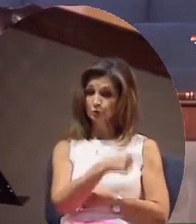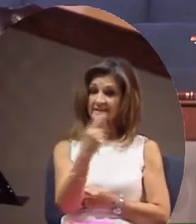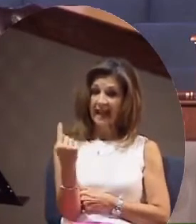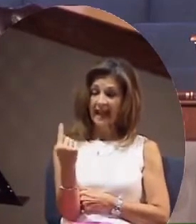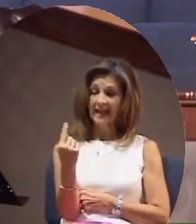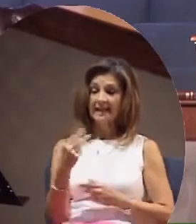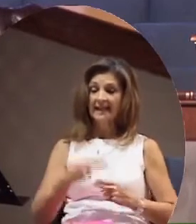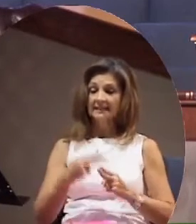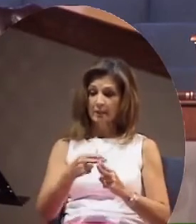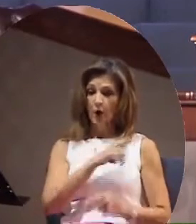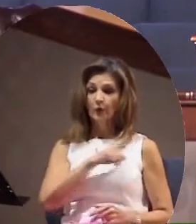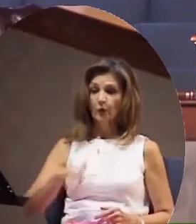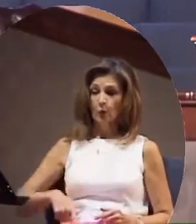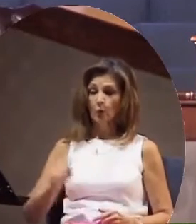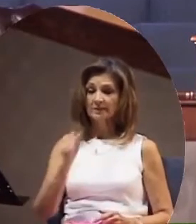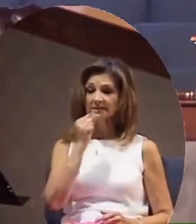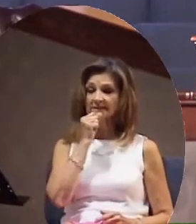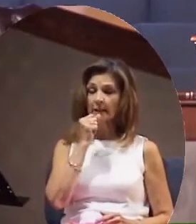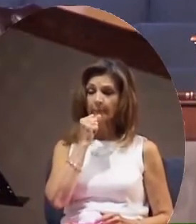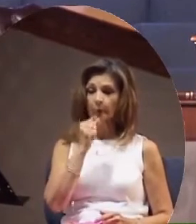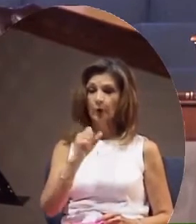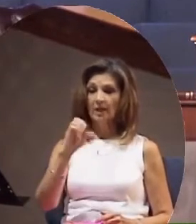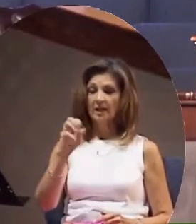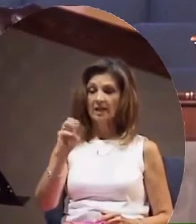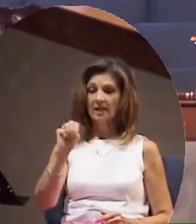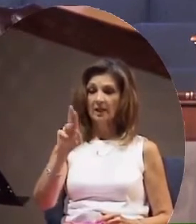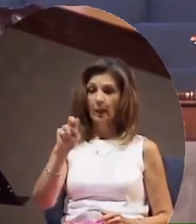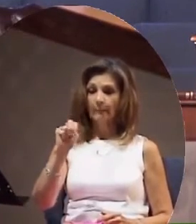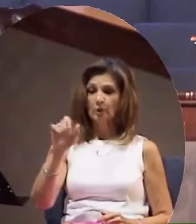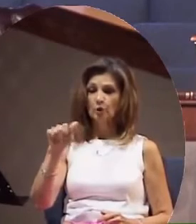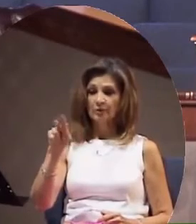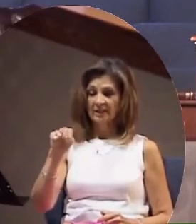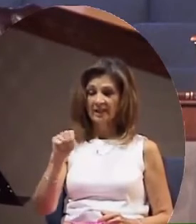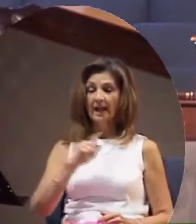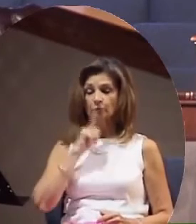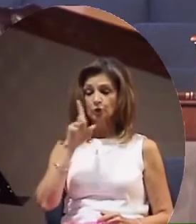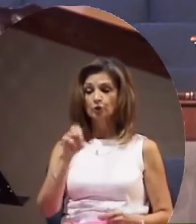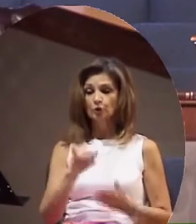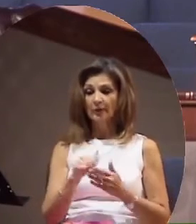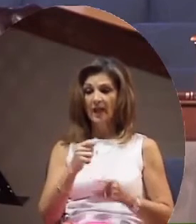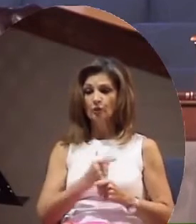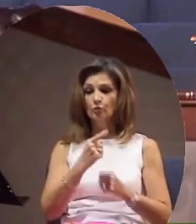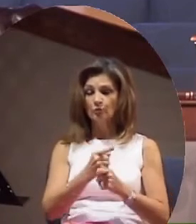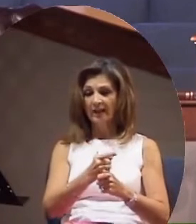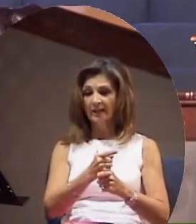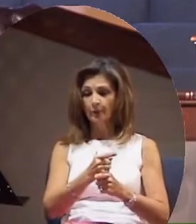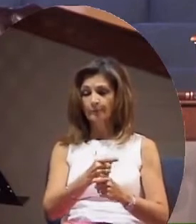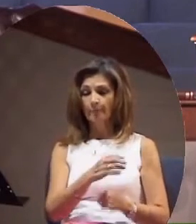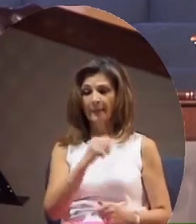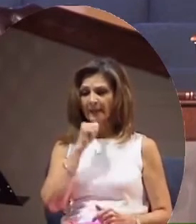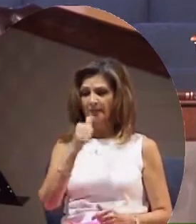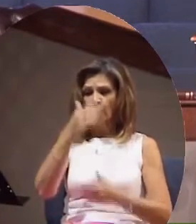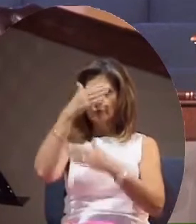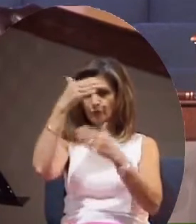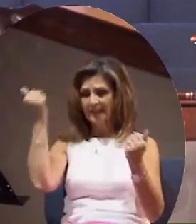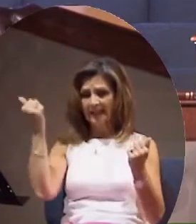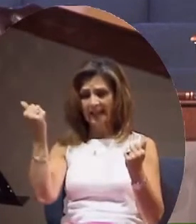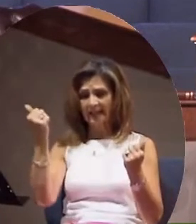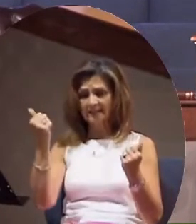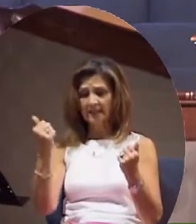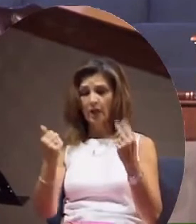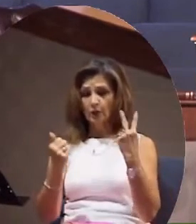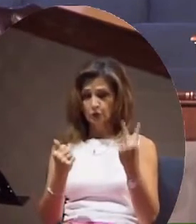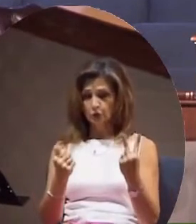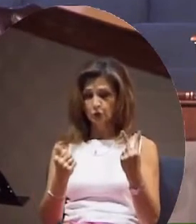and it's called the Lord's Supper, communion. I'm sure you do that on a regular basis, and don't ever forget there's